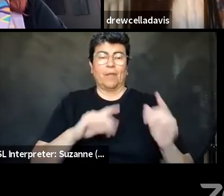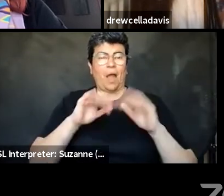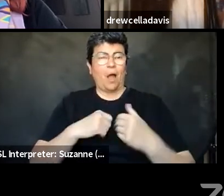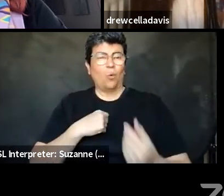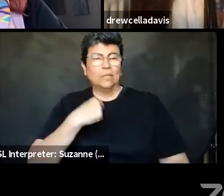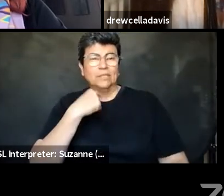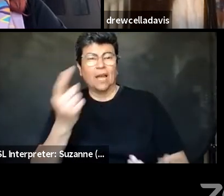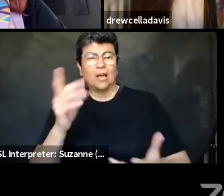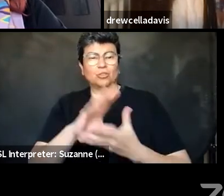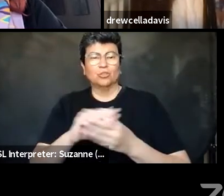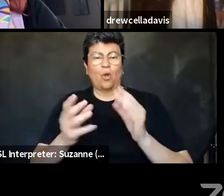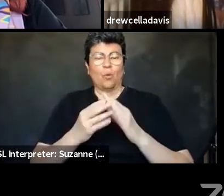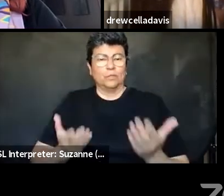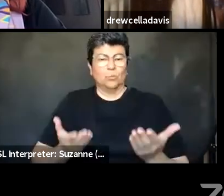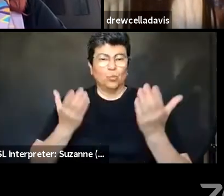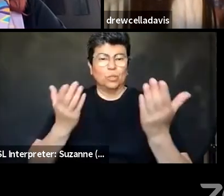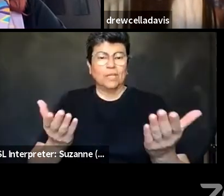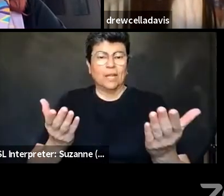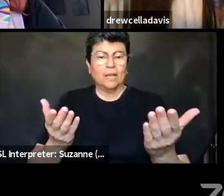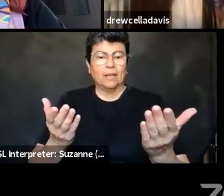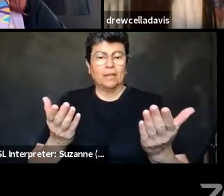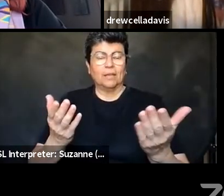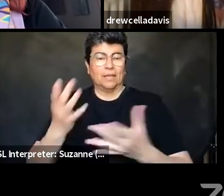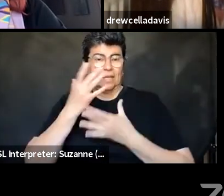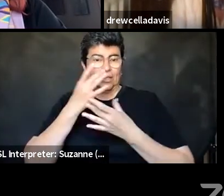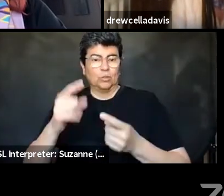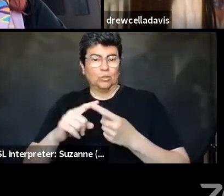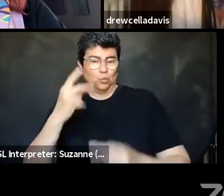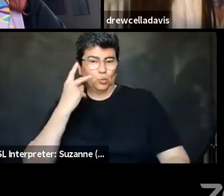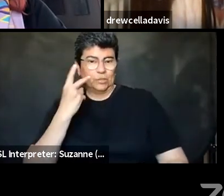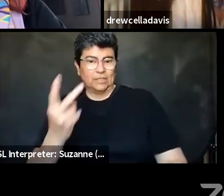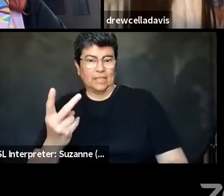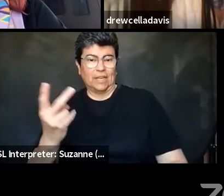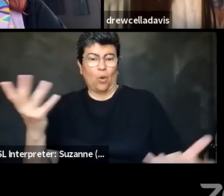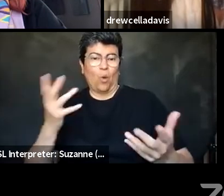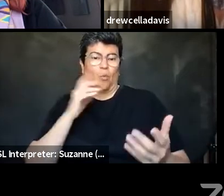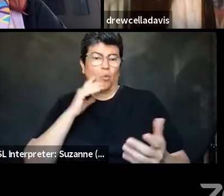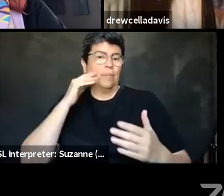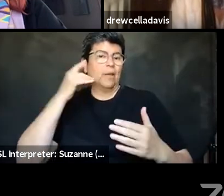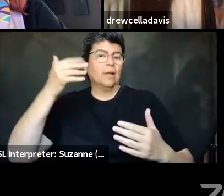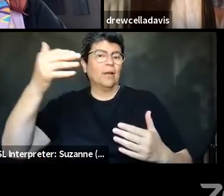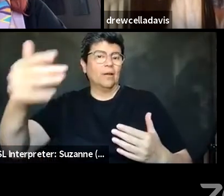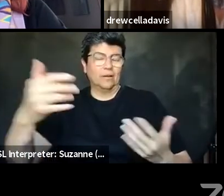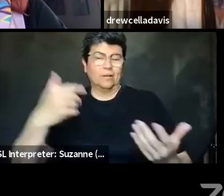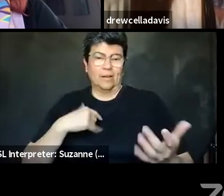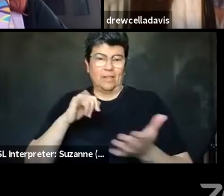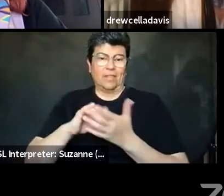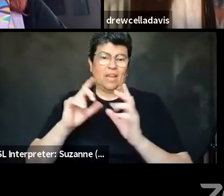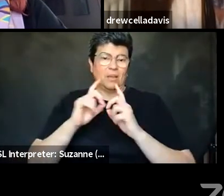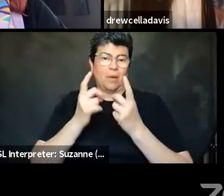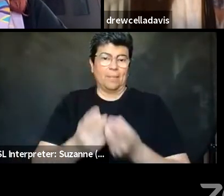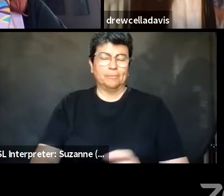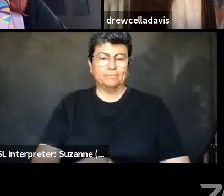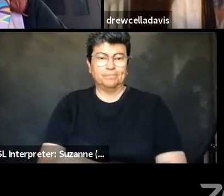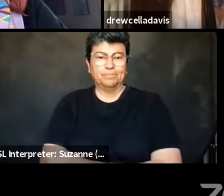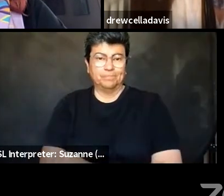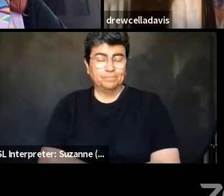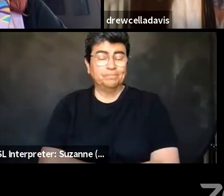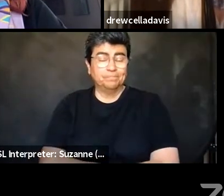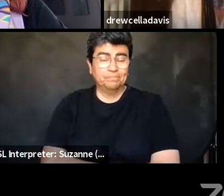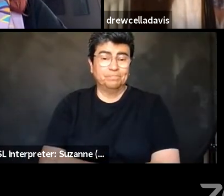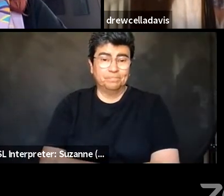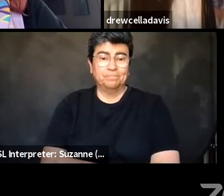present them. I'm interested in seeing what will be down the road in that department.